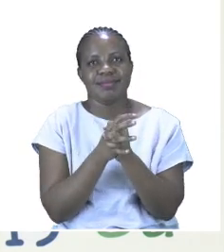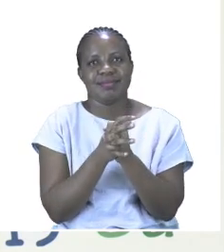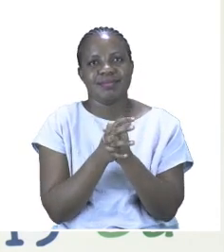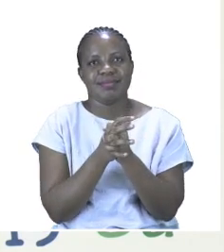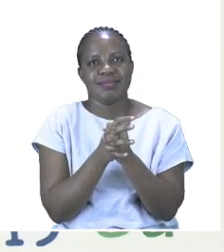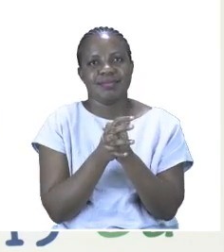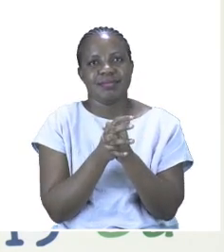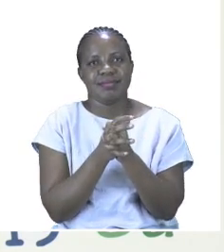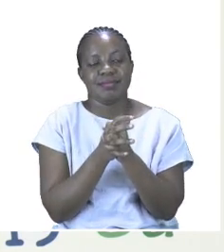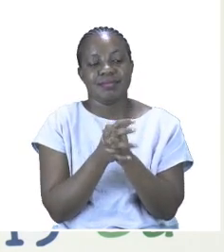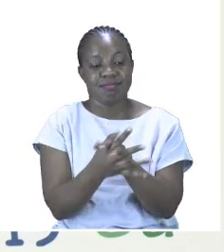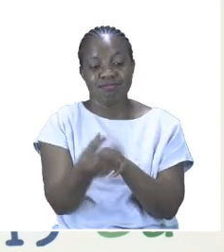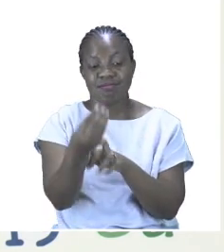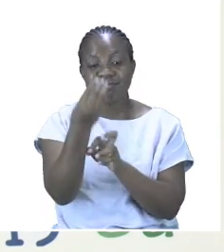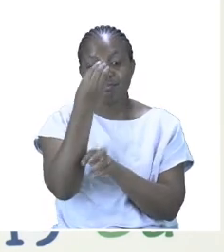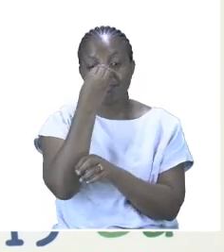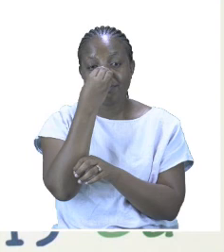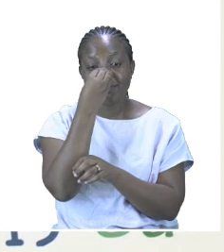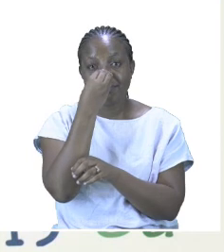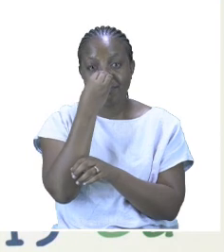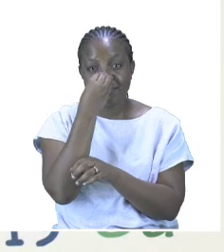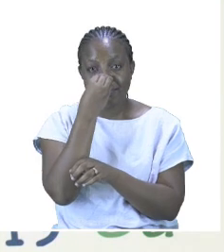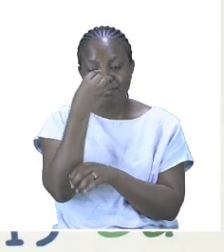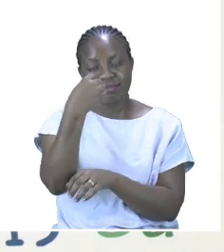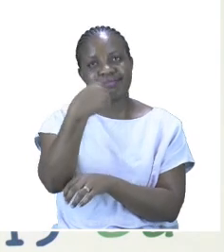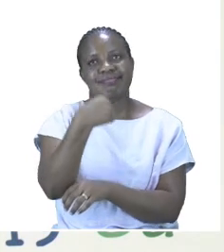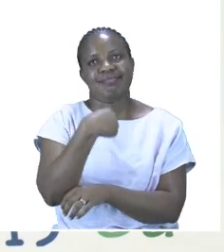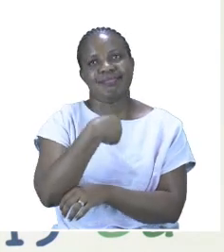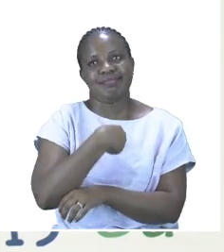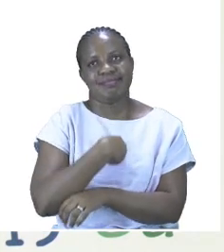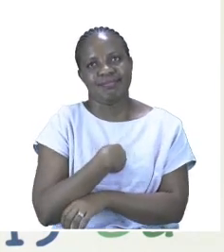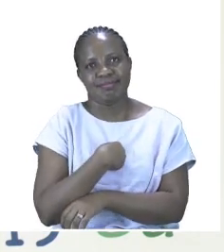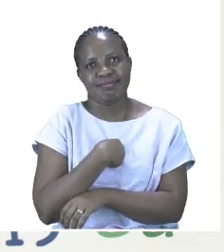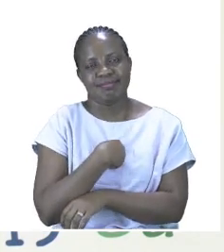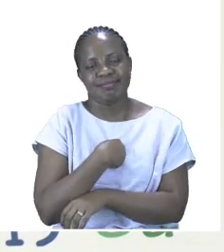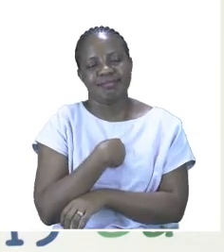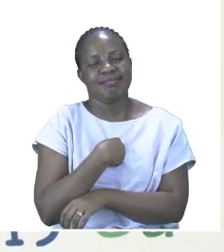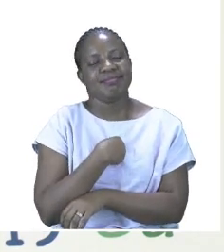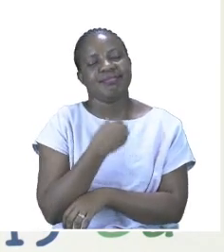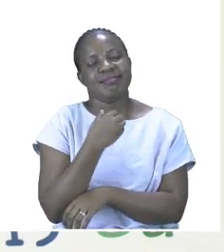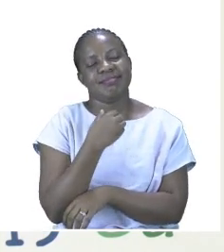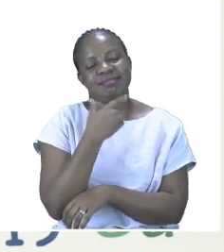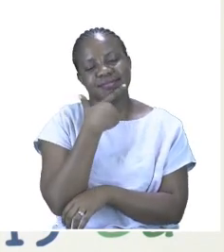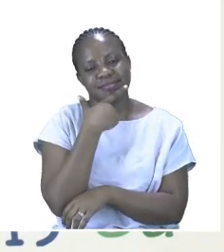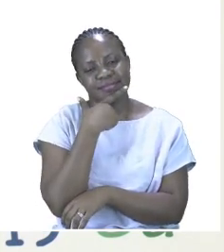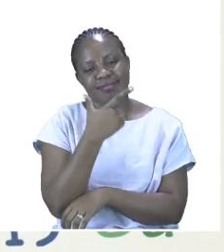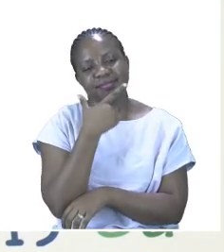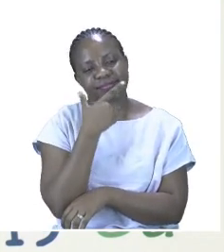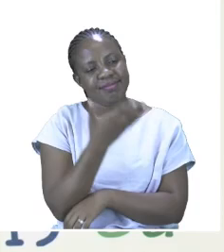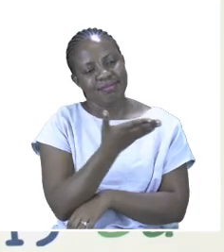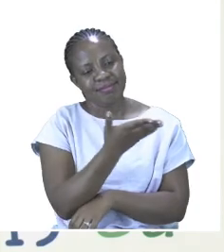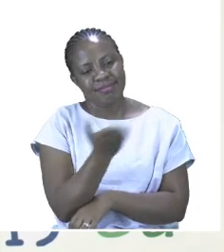So, from Zoshi and I, we would like to say thank you, everyone, and